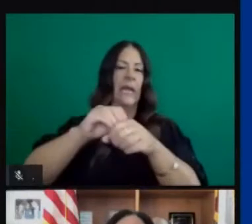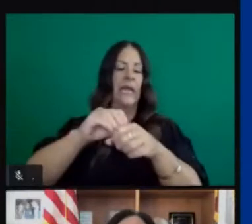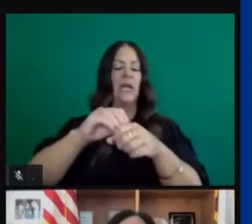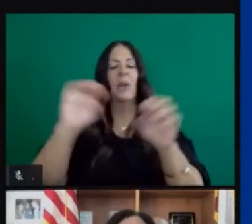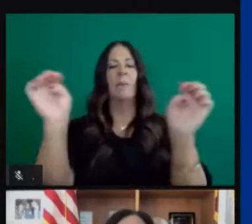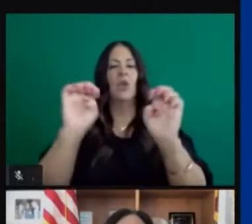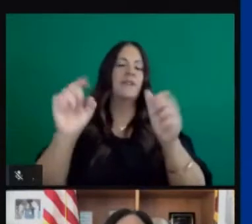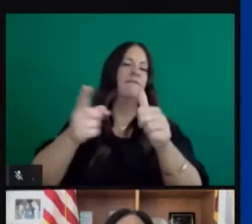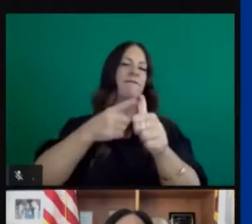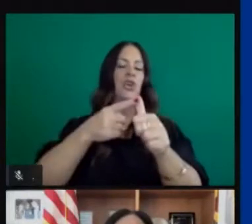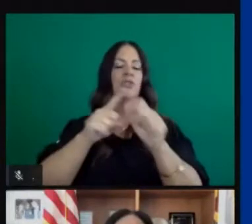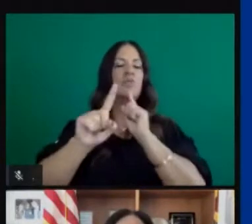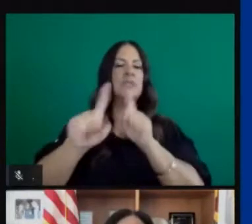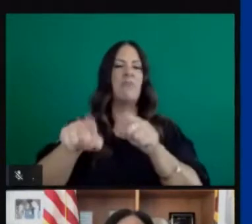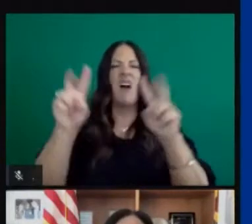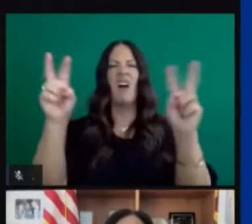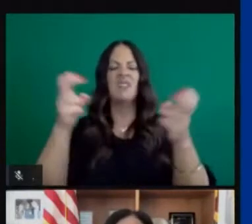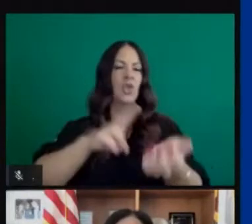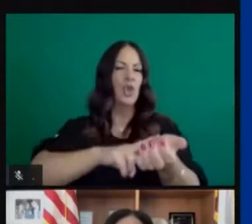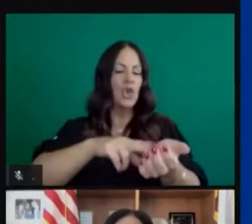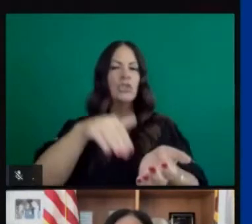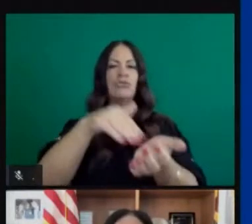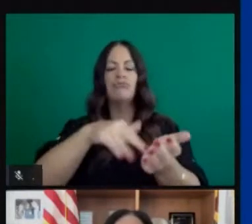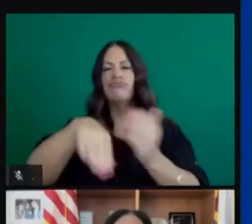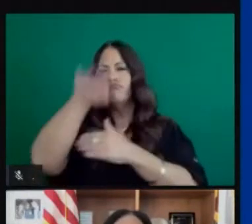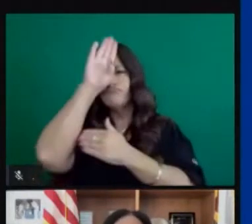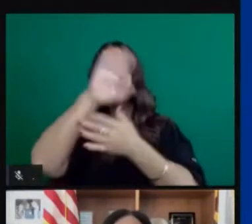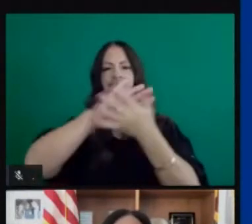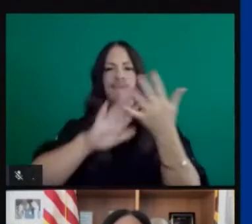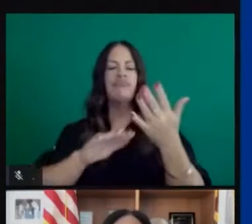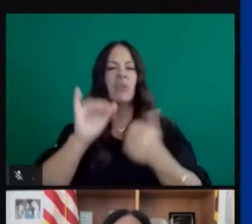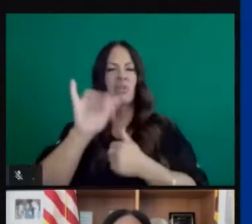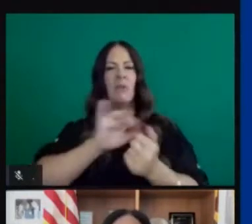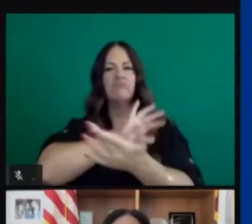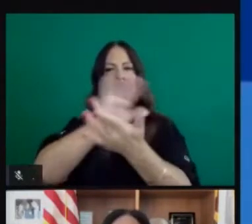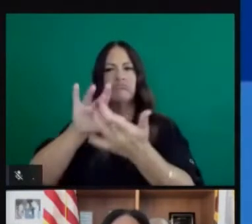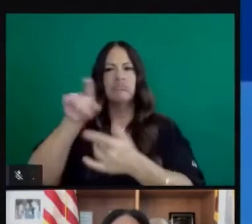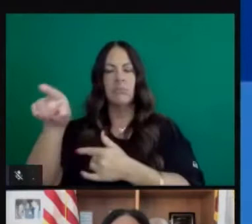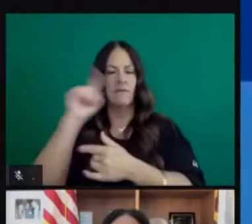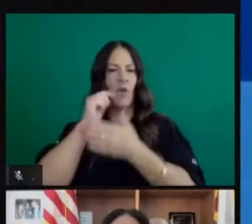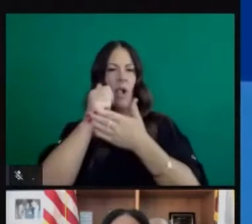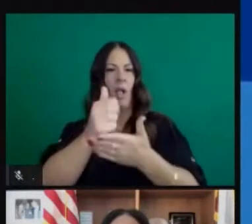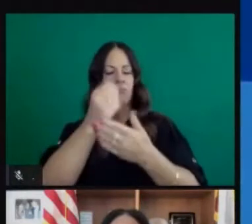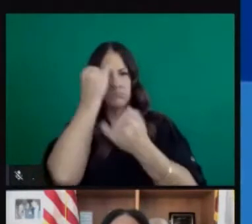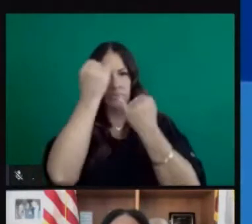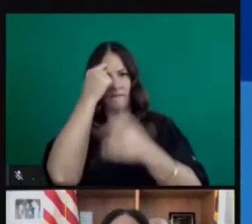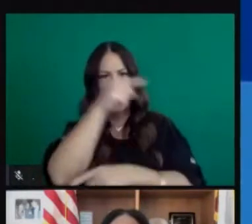by the stress of the COVID-19 pandemic. Next slide, please.